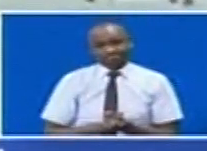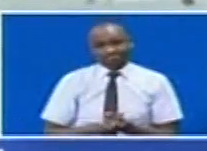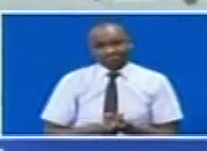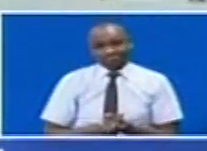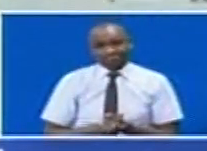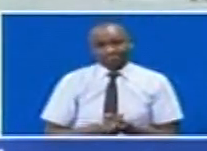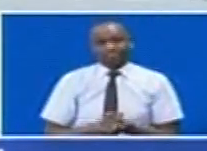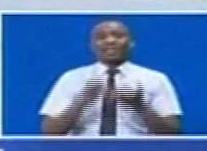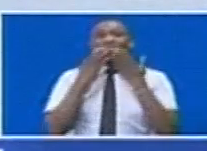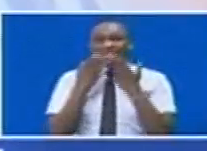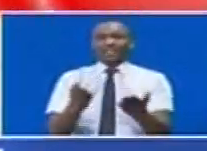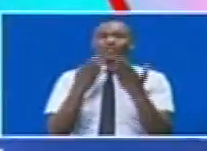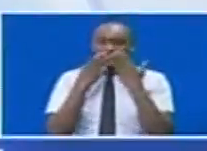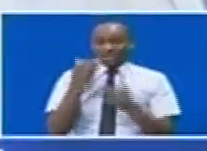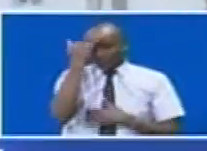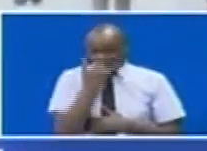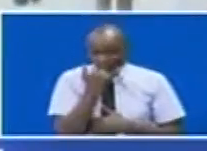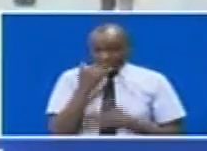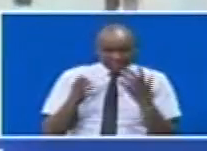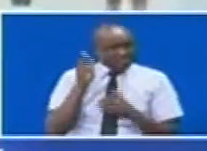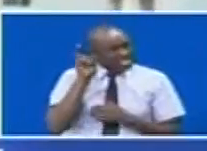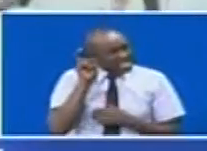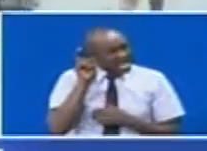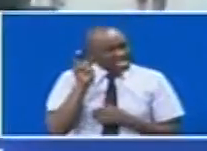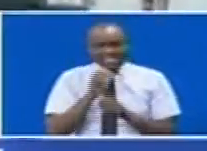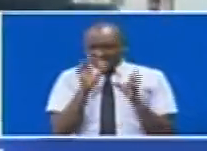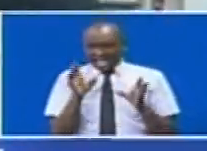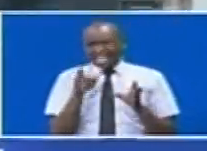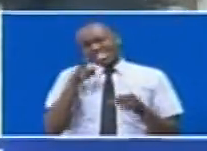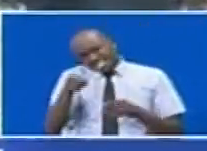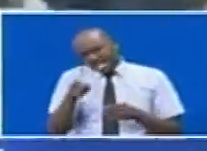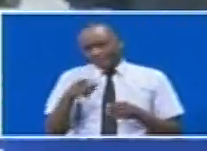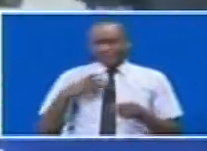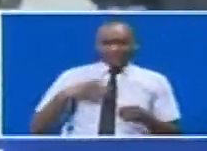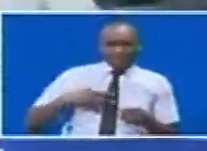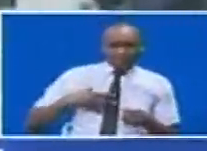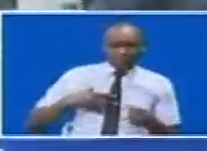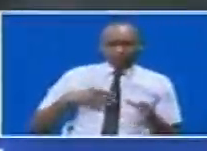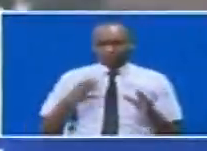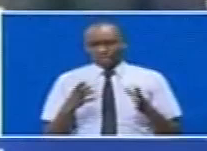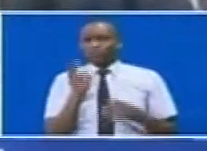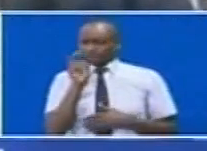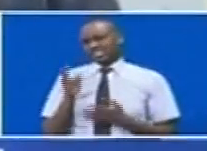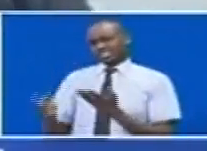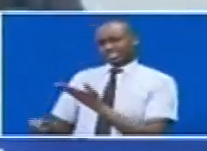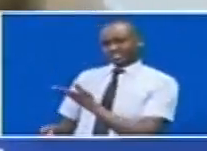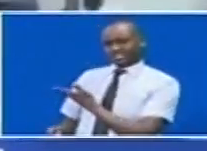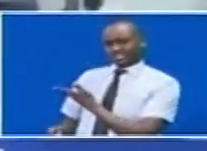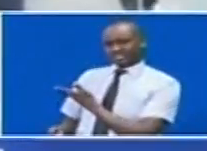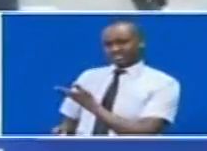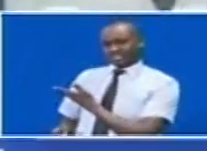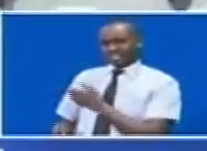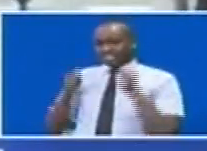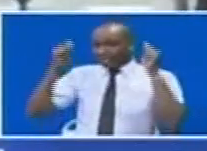Thank you, Yvonne. If I heard you clearly, the mood here, behind me you can see there is a